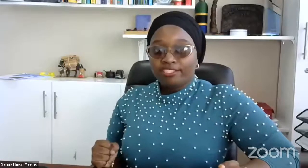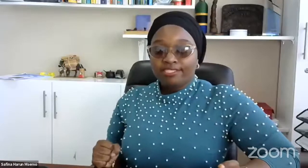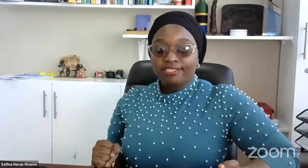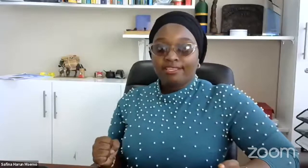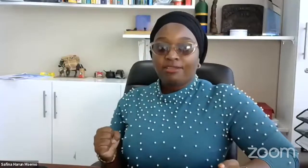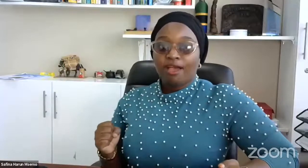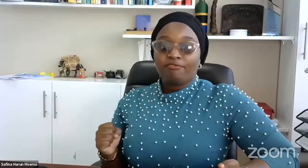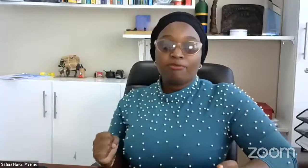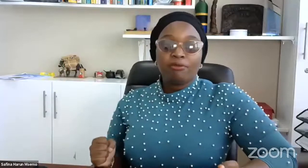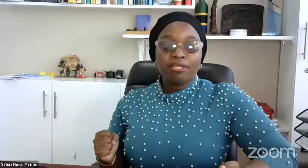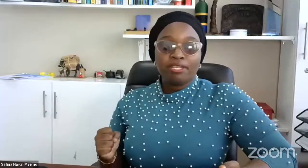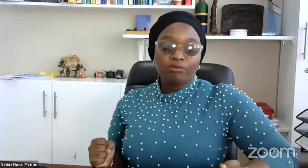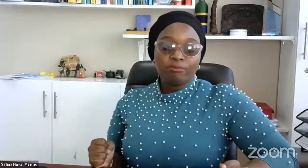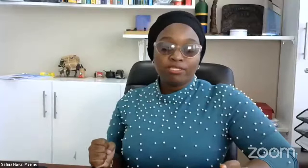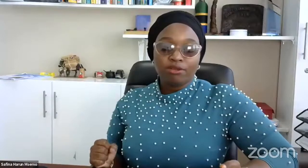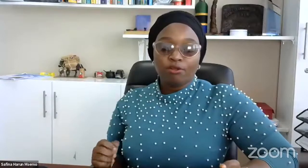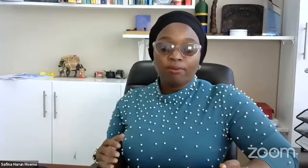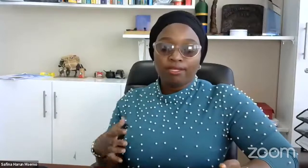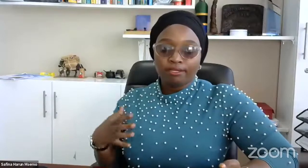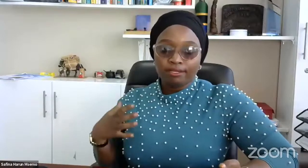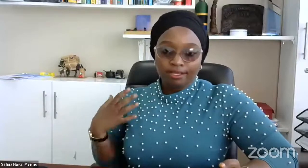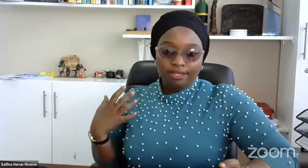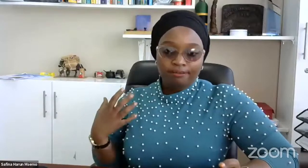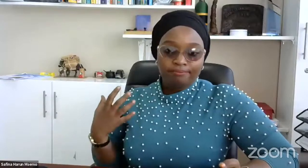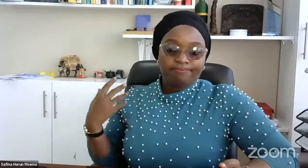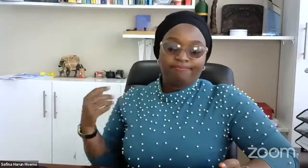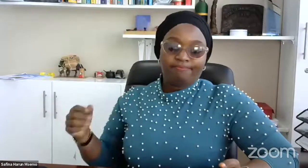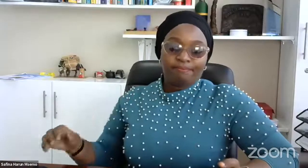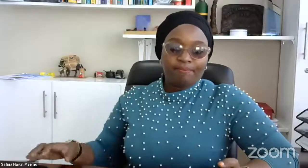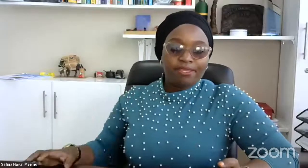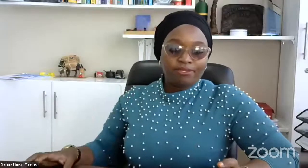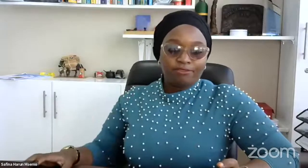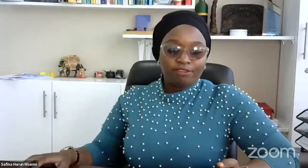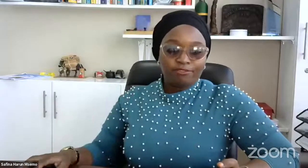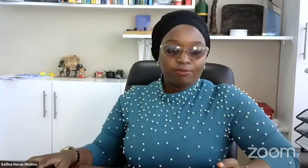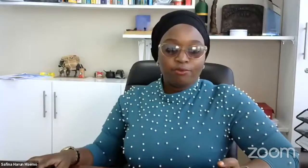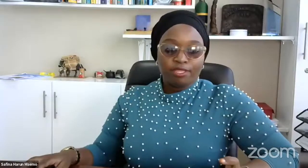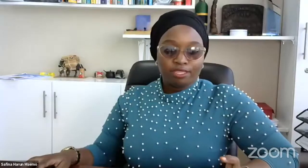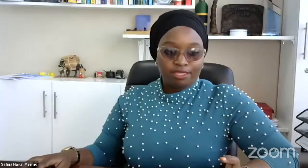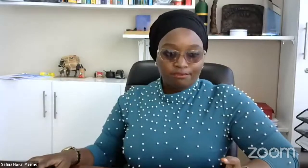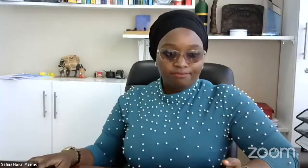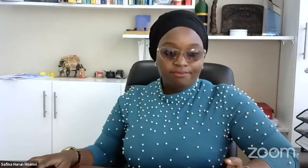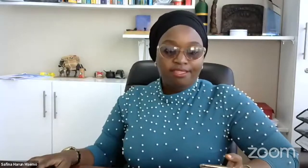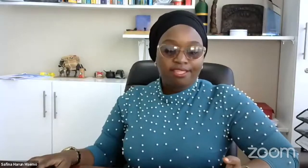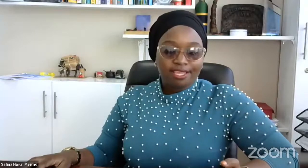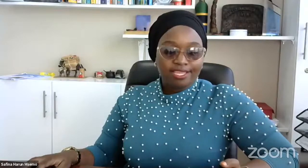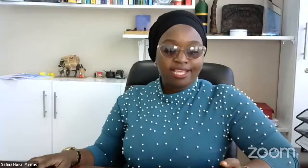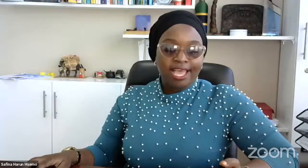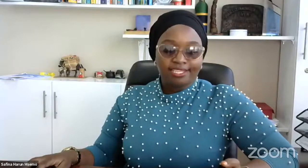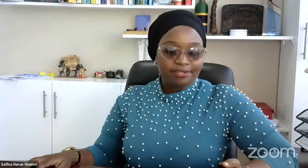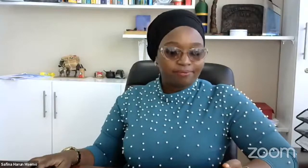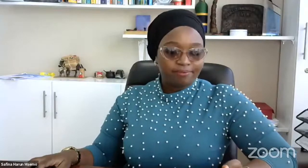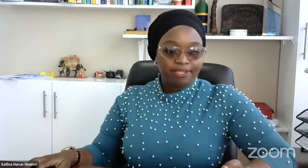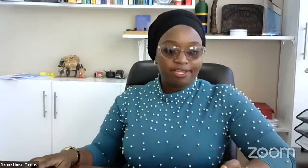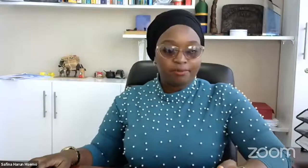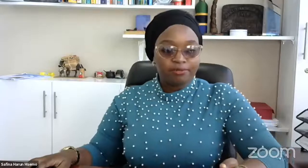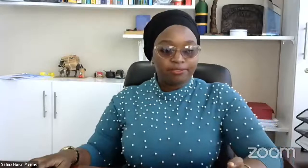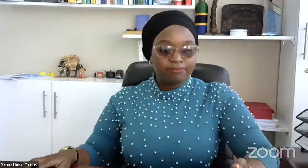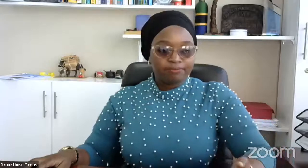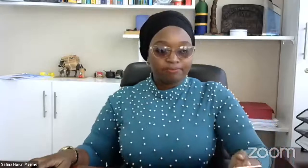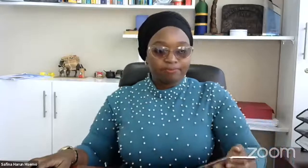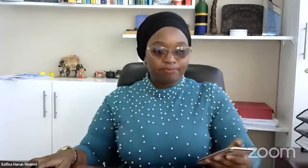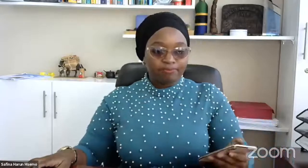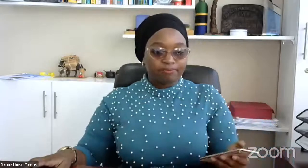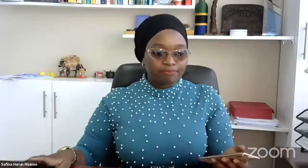you, judges. You have 3 minutes with Mr. Colman. Make yourself comfortable with his idea.